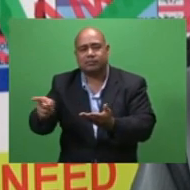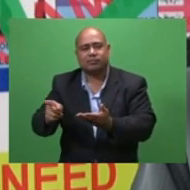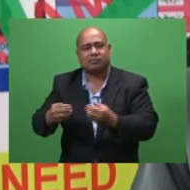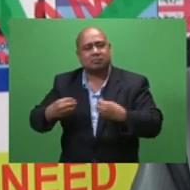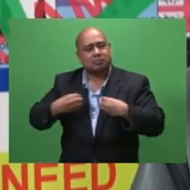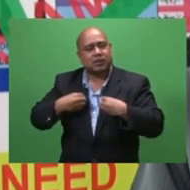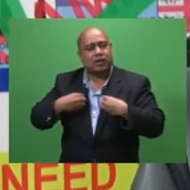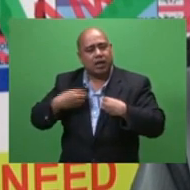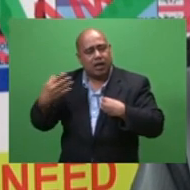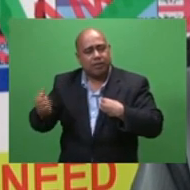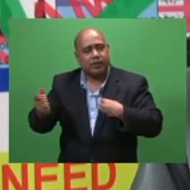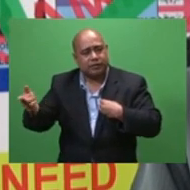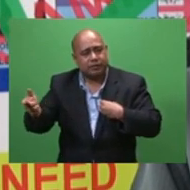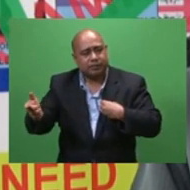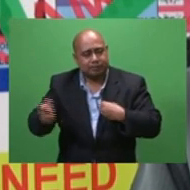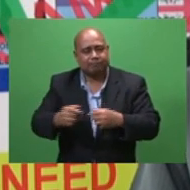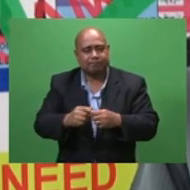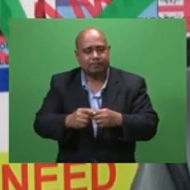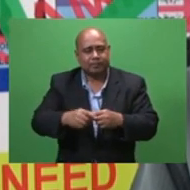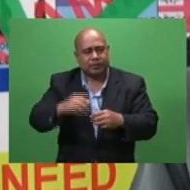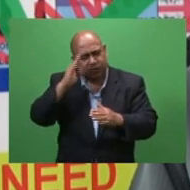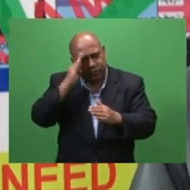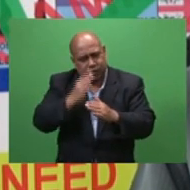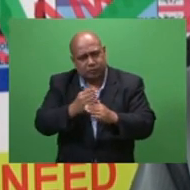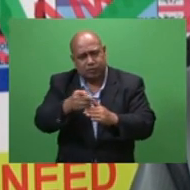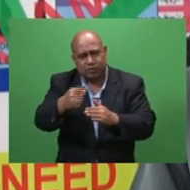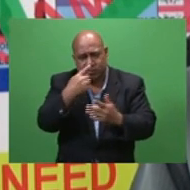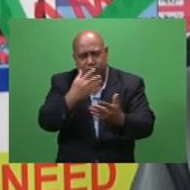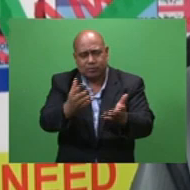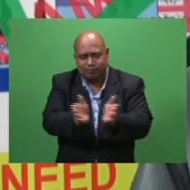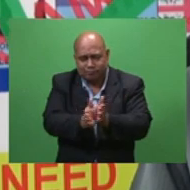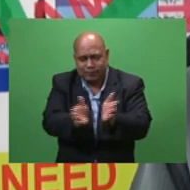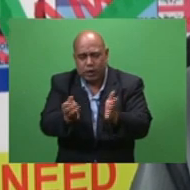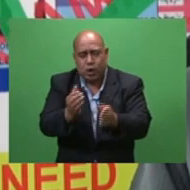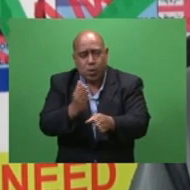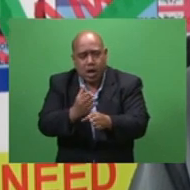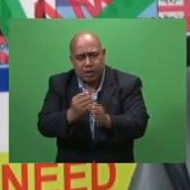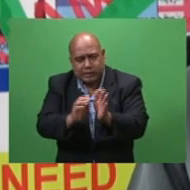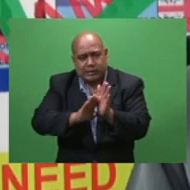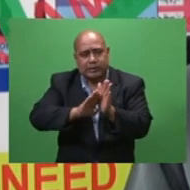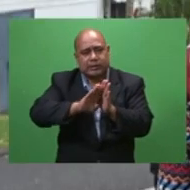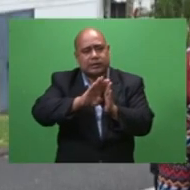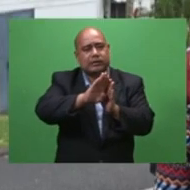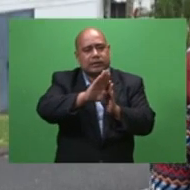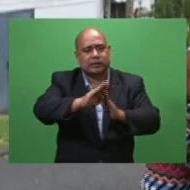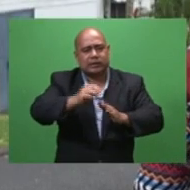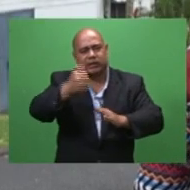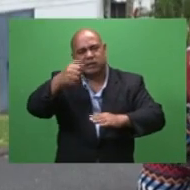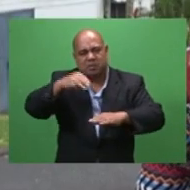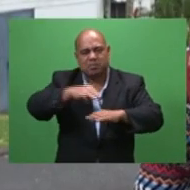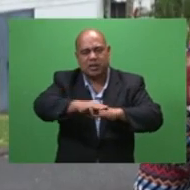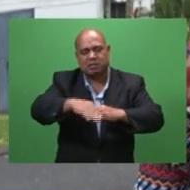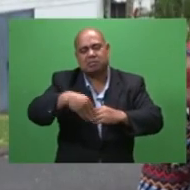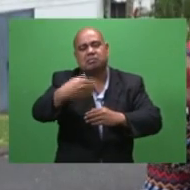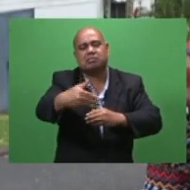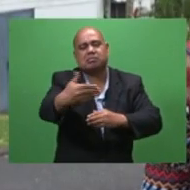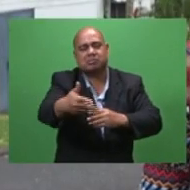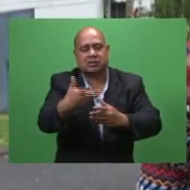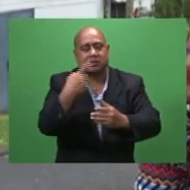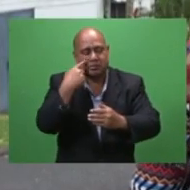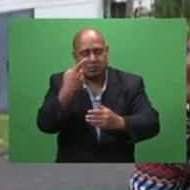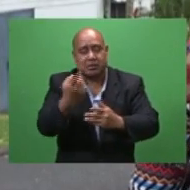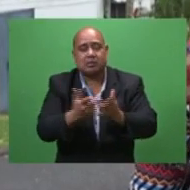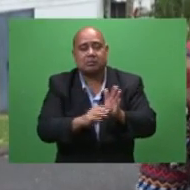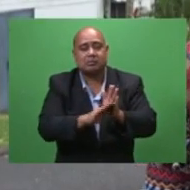But we hope that generally this will pick up maybe after 6 months or so. The RLB adding with uncertainty